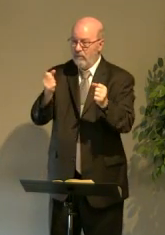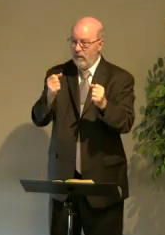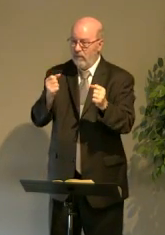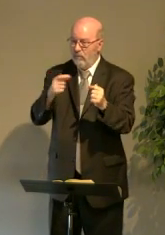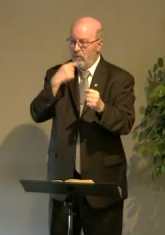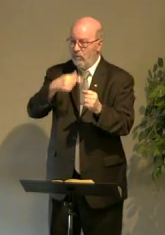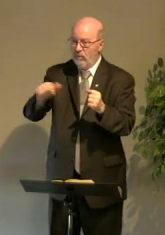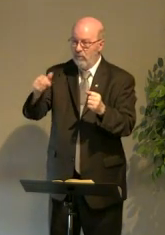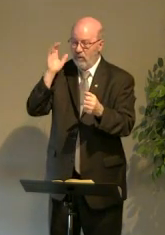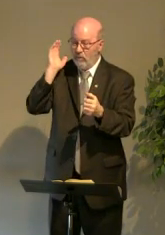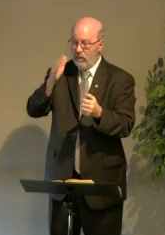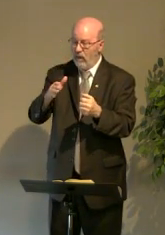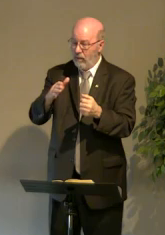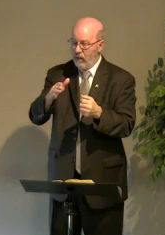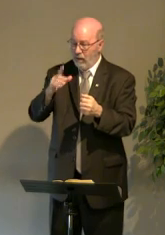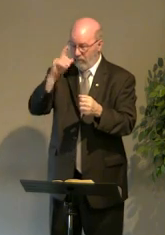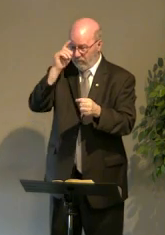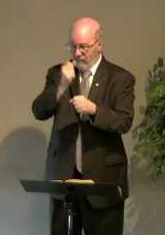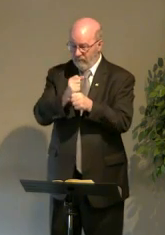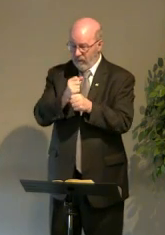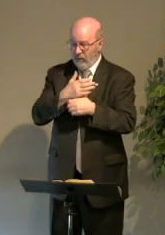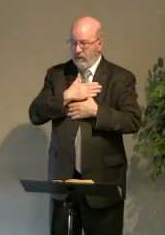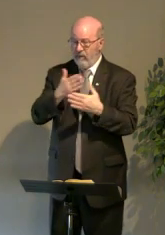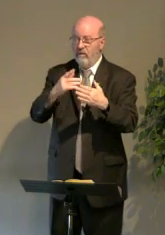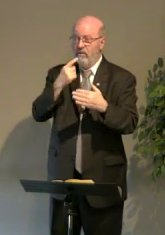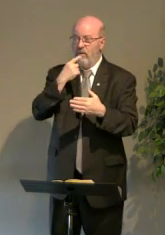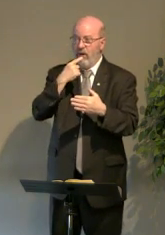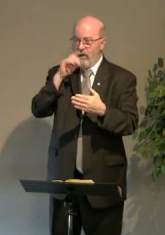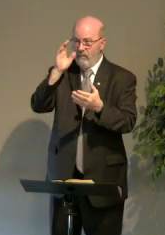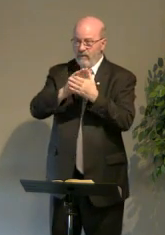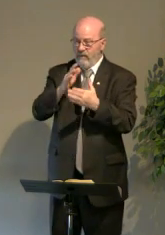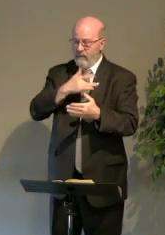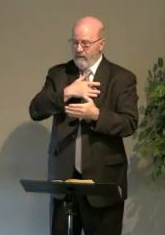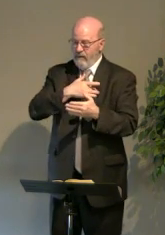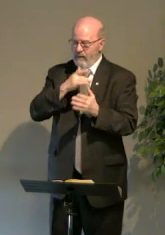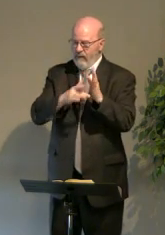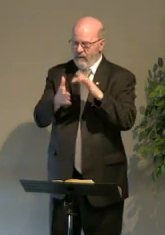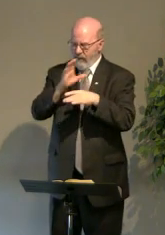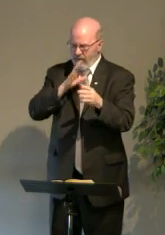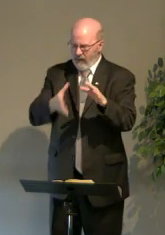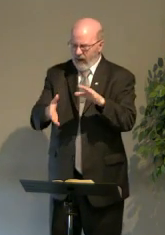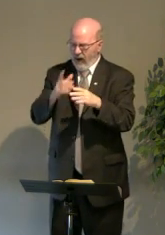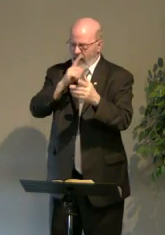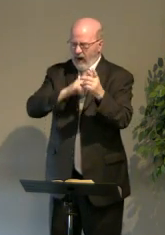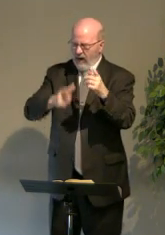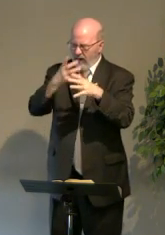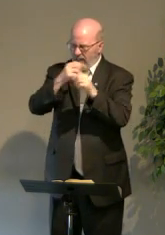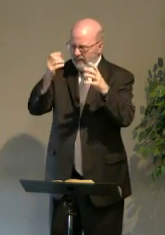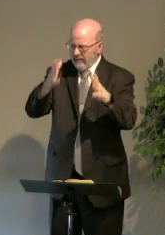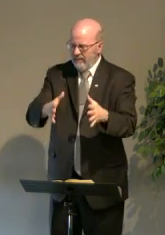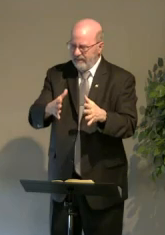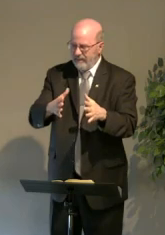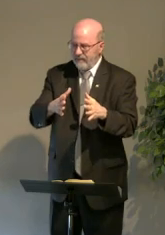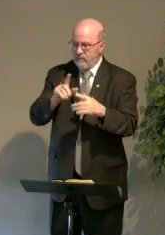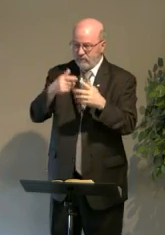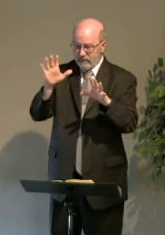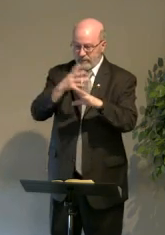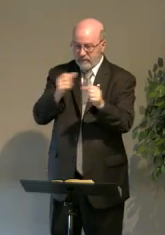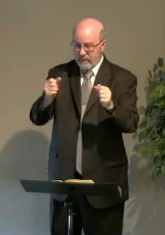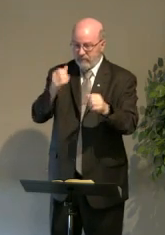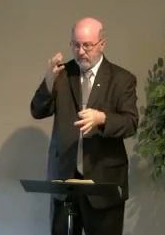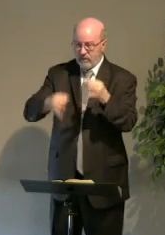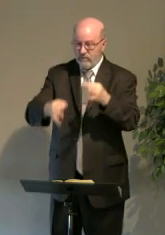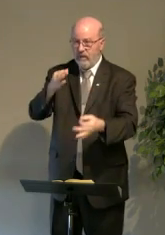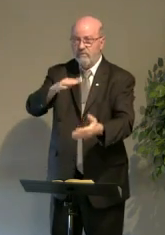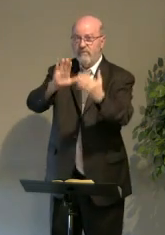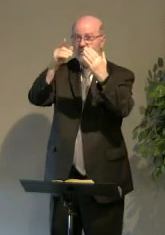for whosoever will, by faith, confess with their mouth and believe in their heart that Jesus Christ is Lord and Savior. Once someone is saved, they're